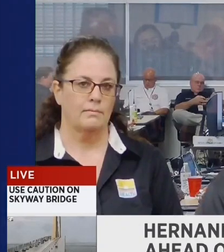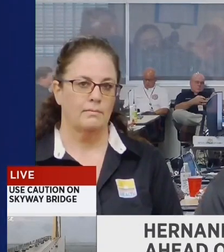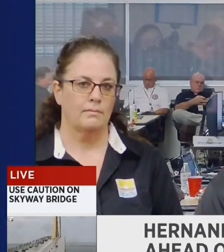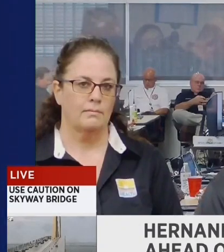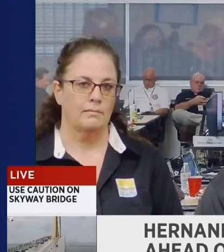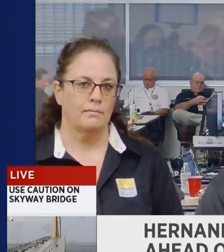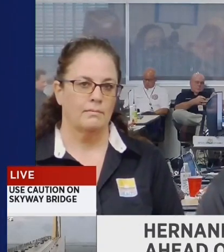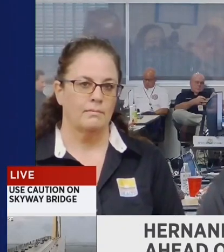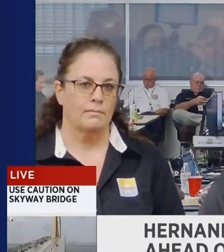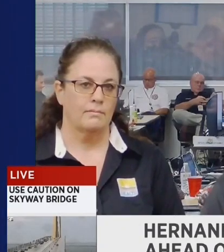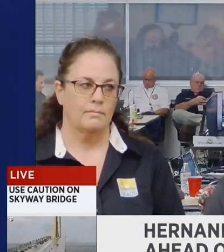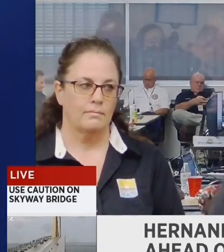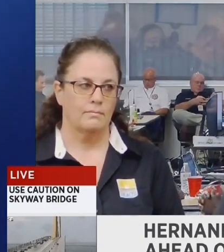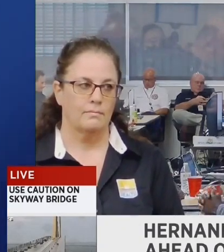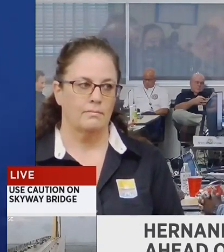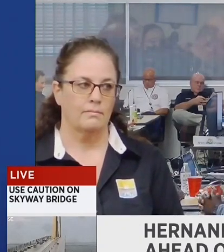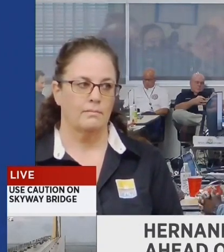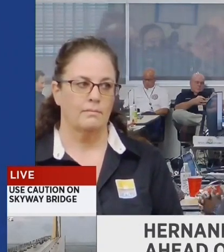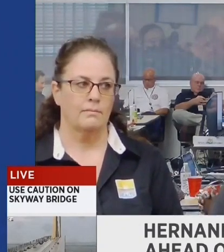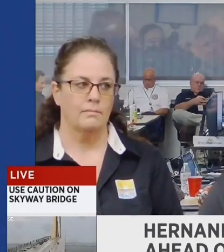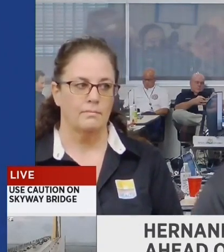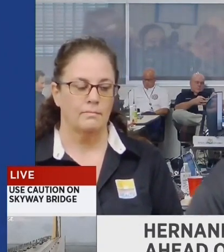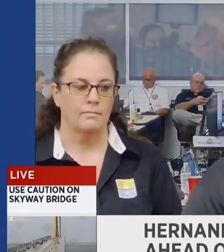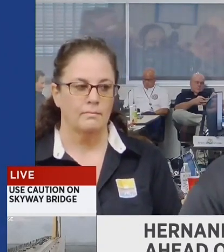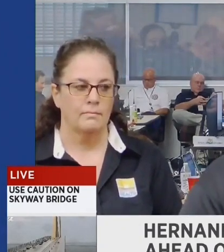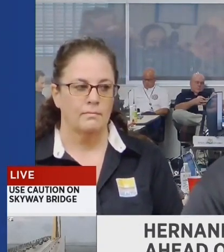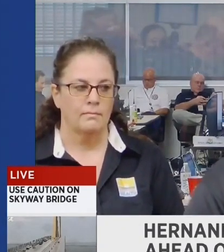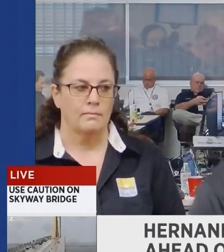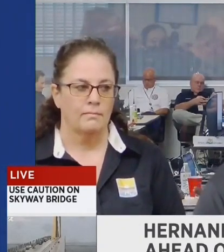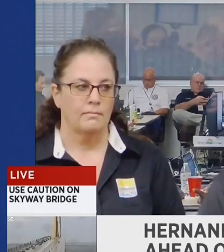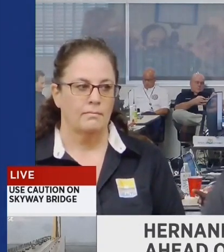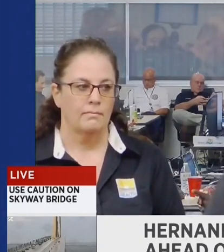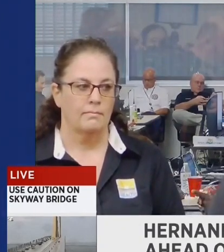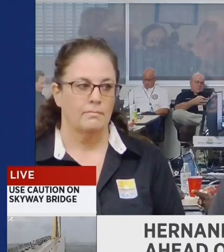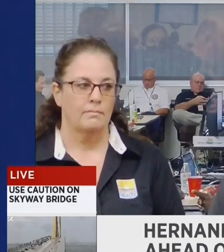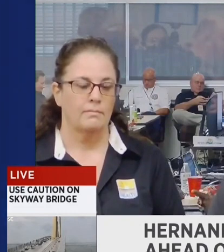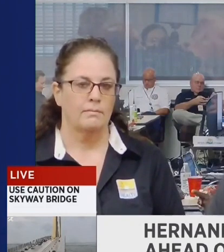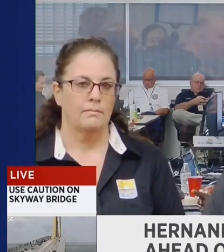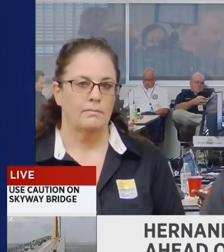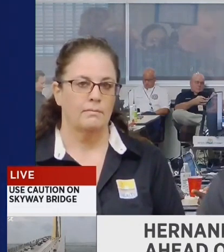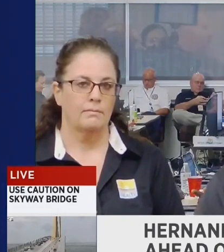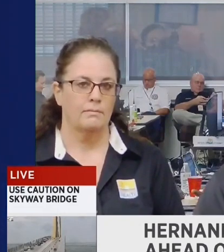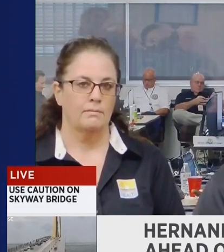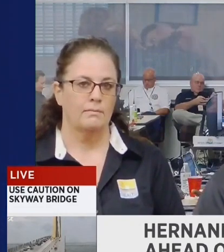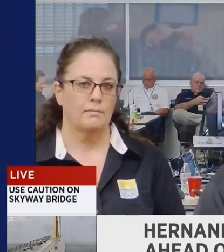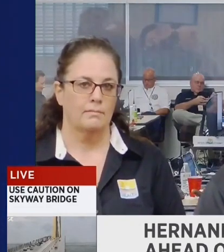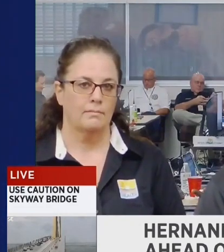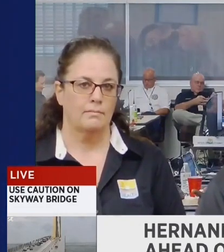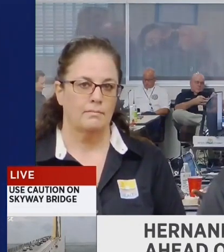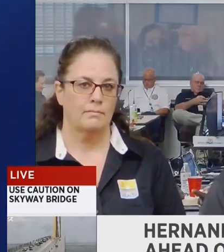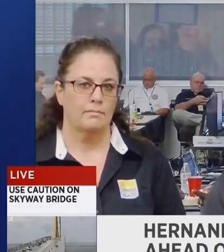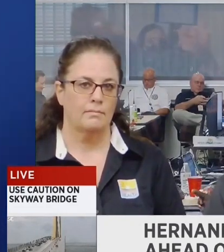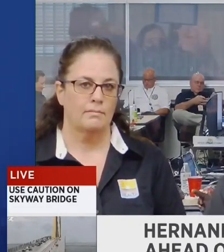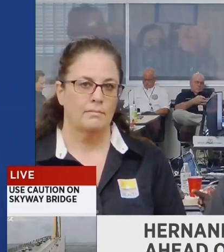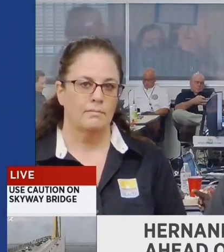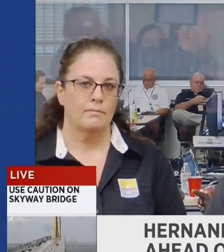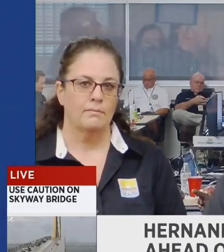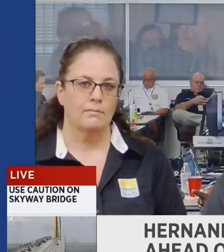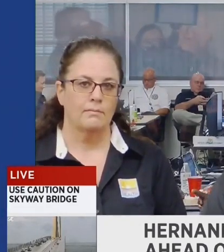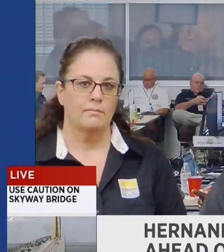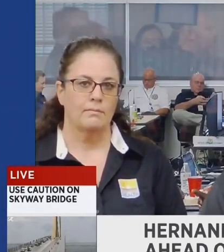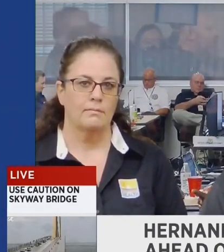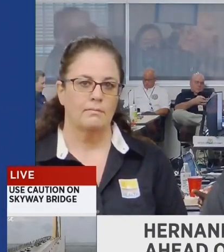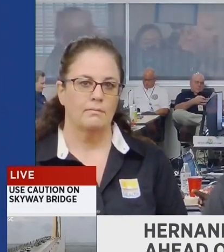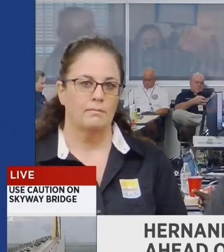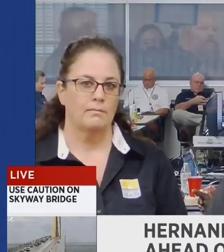that. What time do you expect the storm to start, or the weather to start deteriorating here? As we continually progress into the evening, it's going to